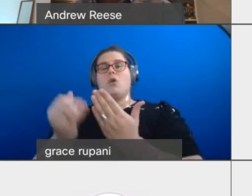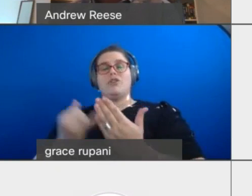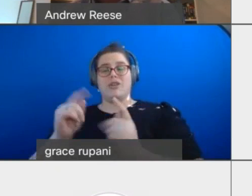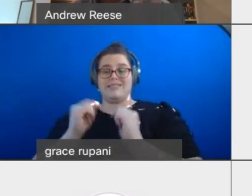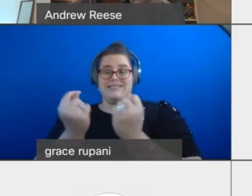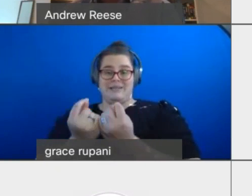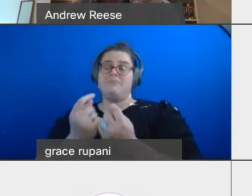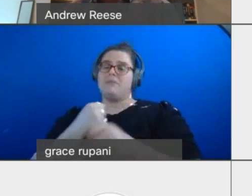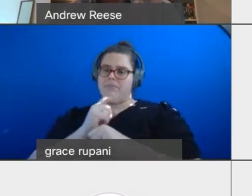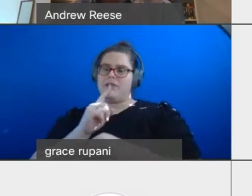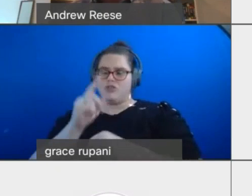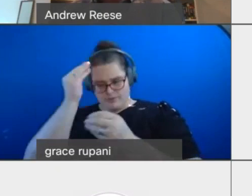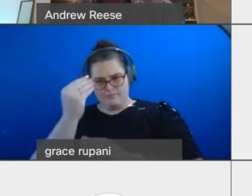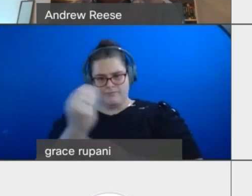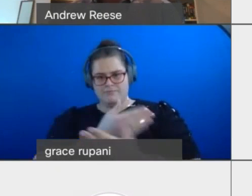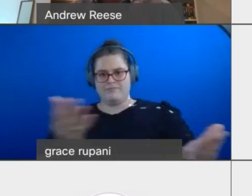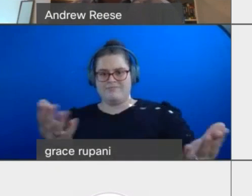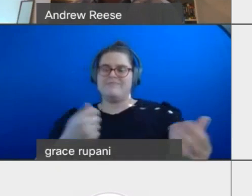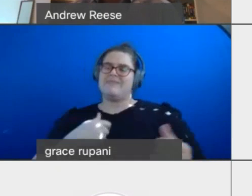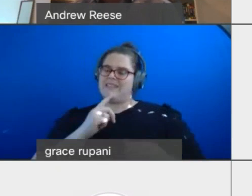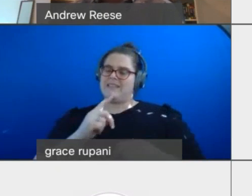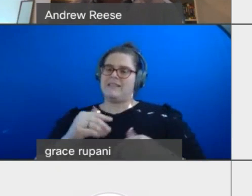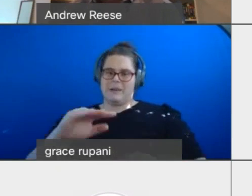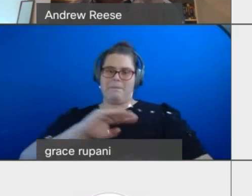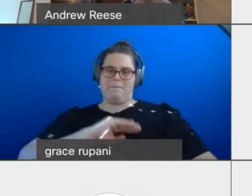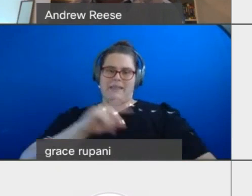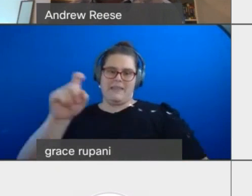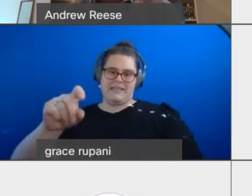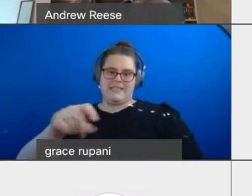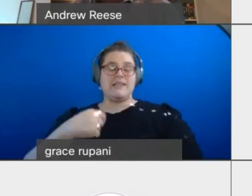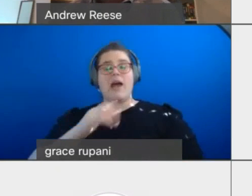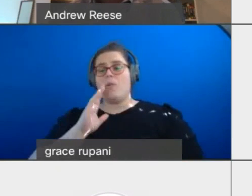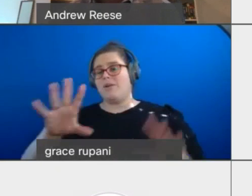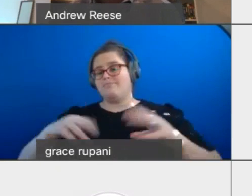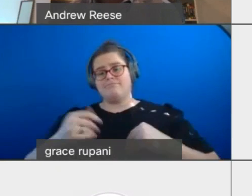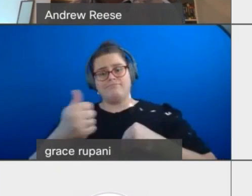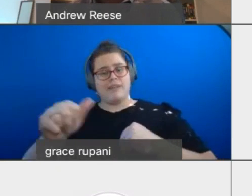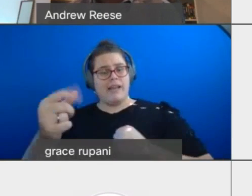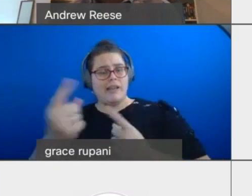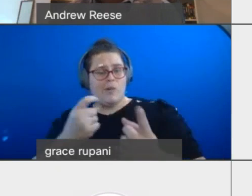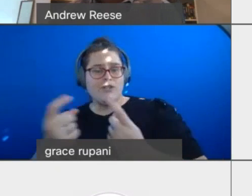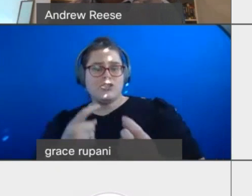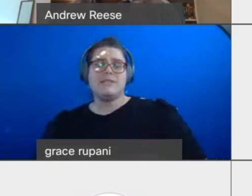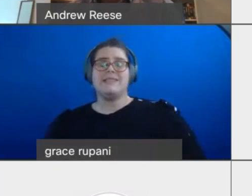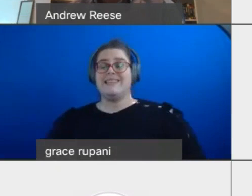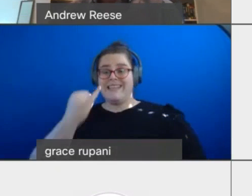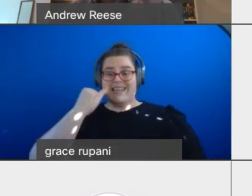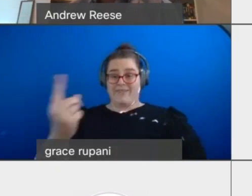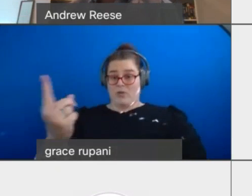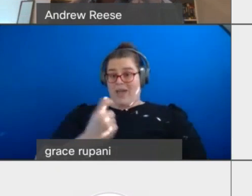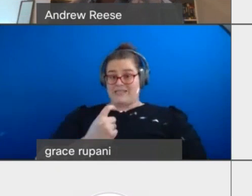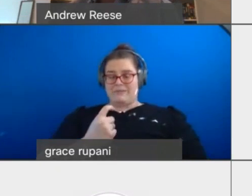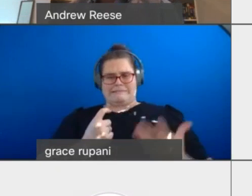needs. Thank you, and everyone continue to stay safe. I'll take any questions. Those I cannot answer, I'll definitely bring back to the